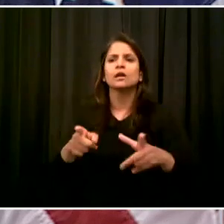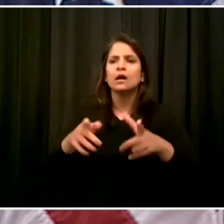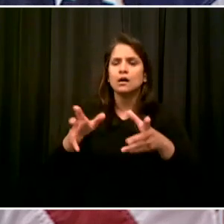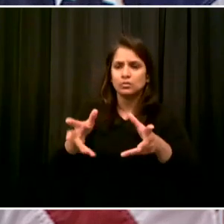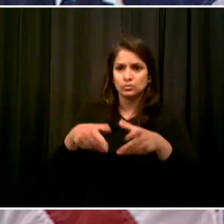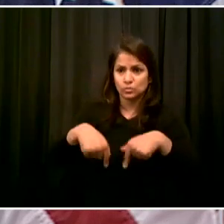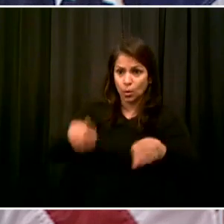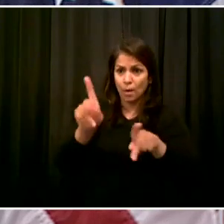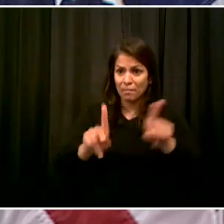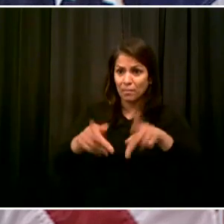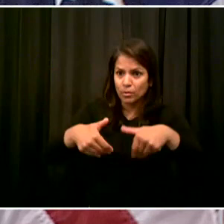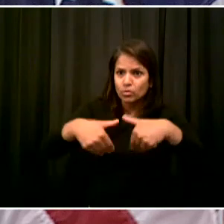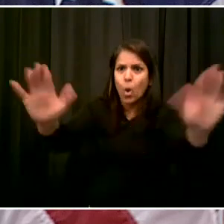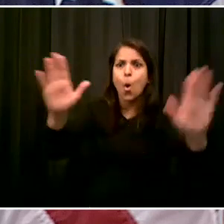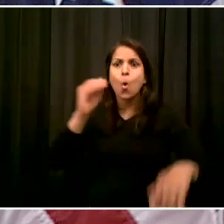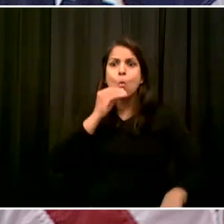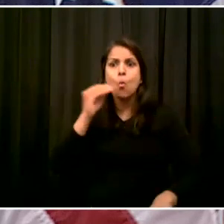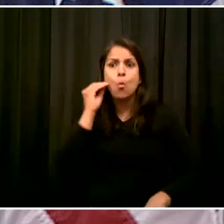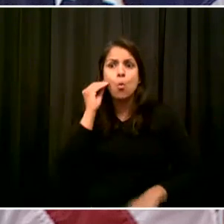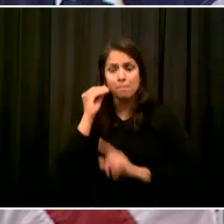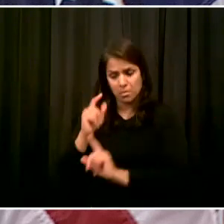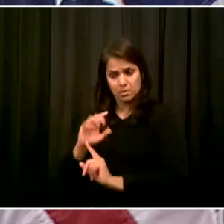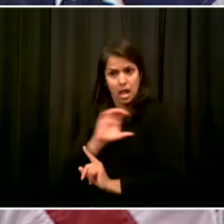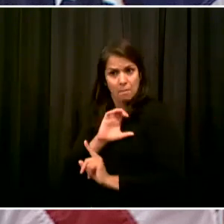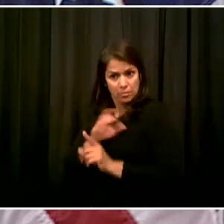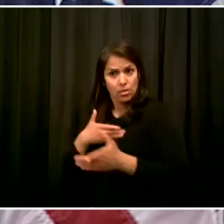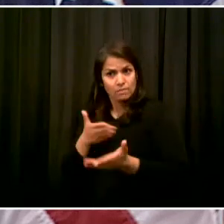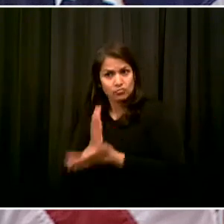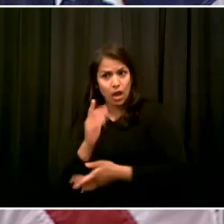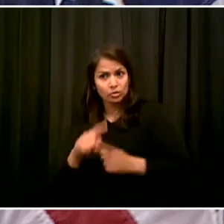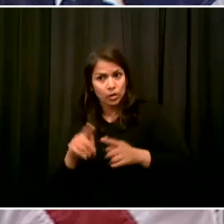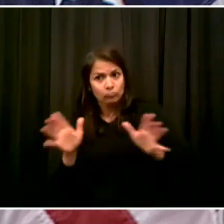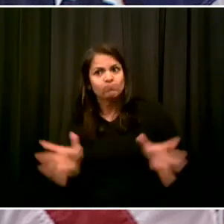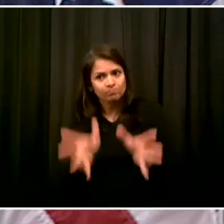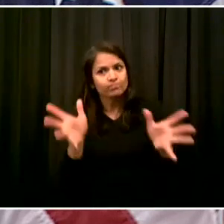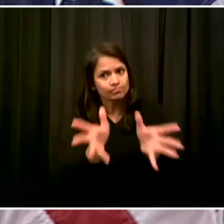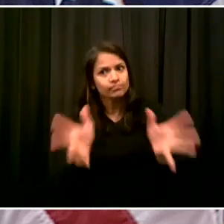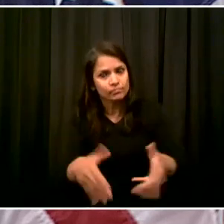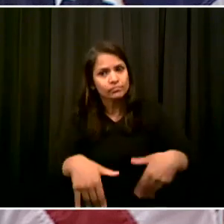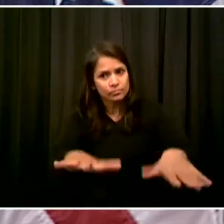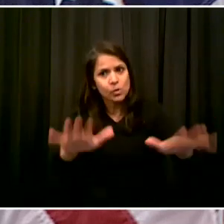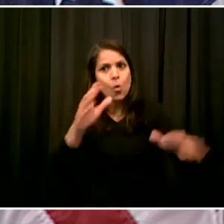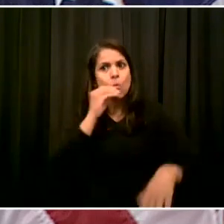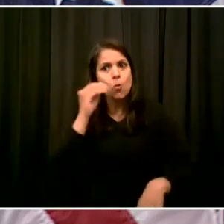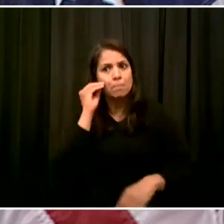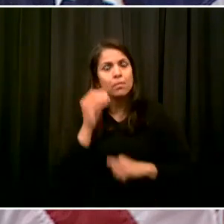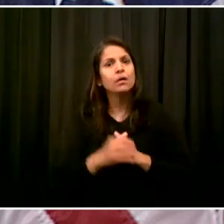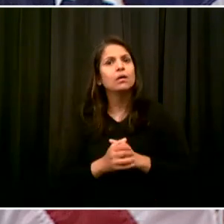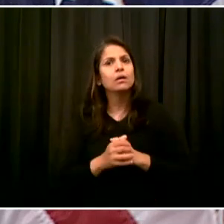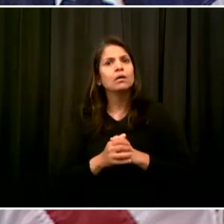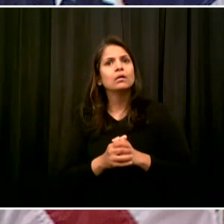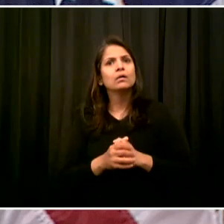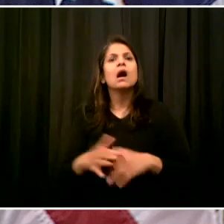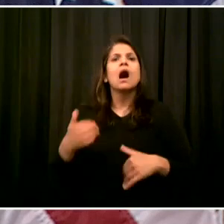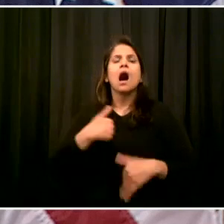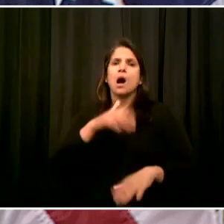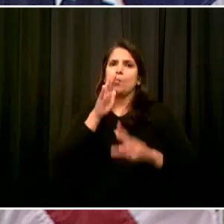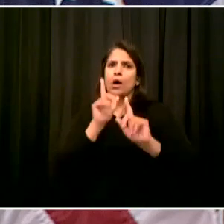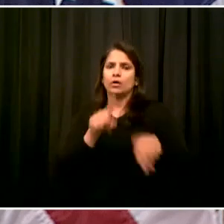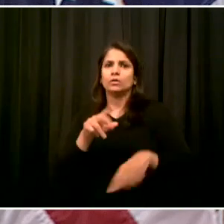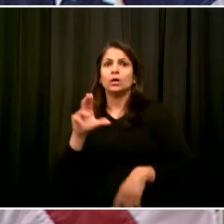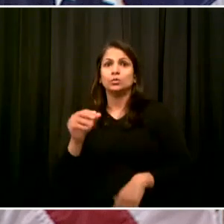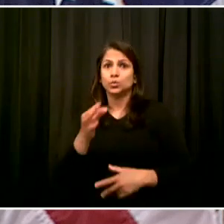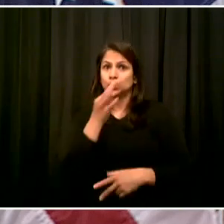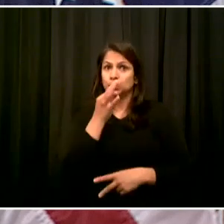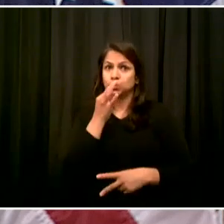moment. On the arrestees injured, the reports I've gotten consistently have been very few